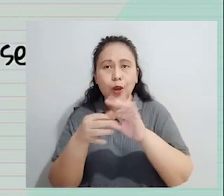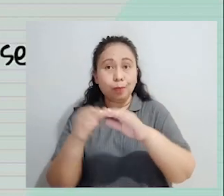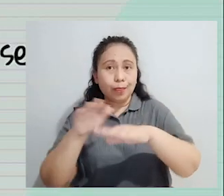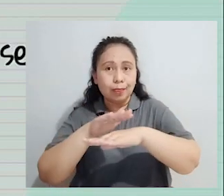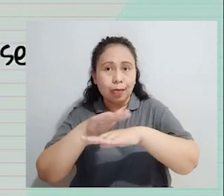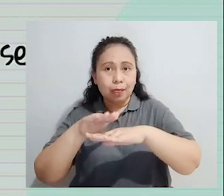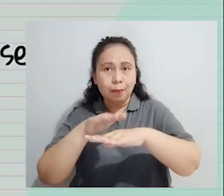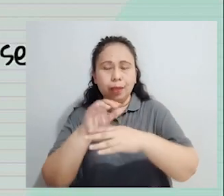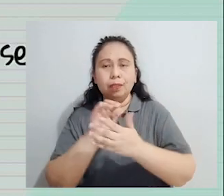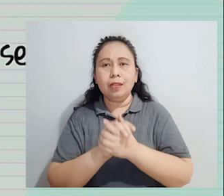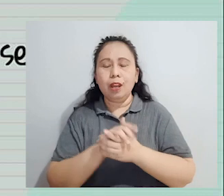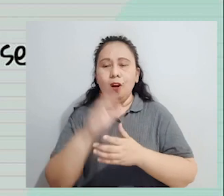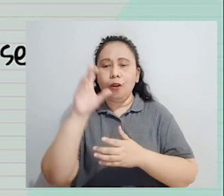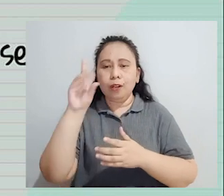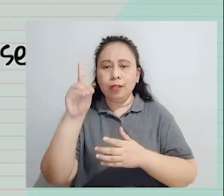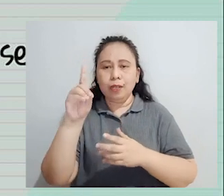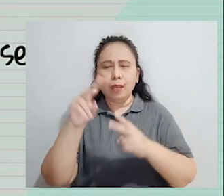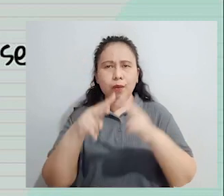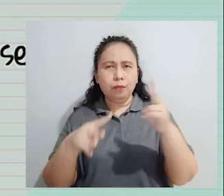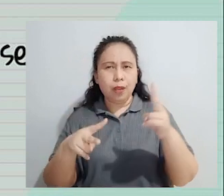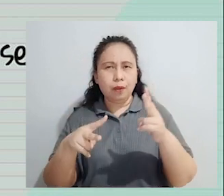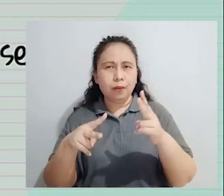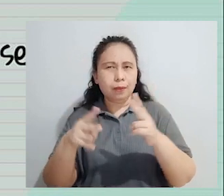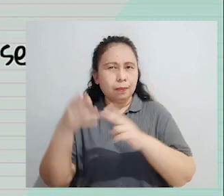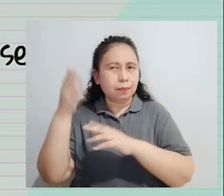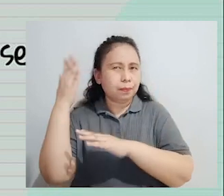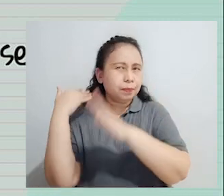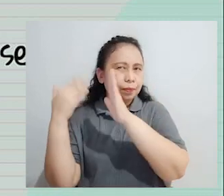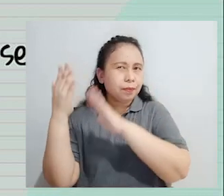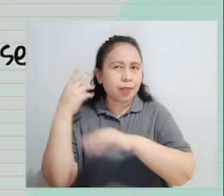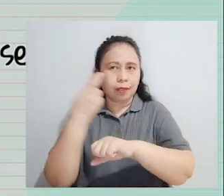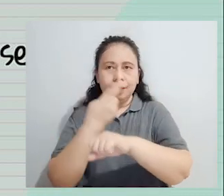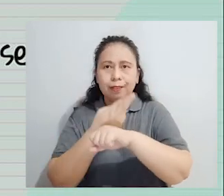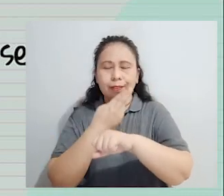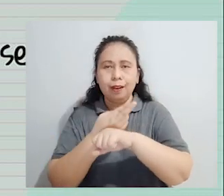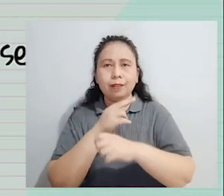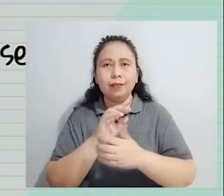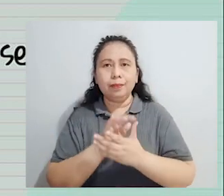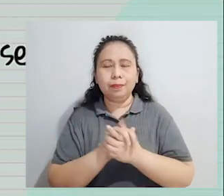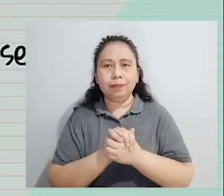sediments. And D. Very ancient rocks.